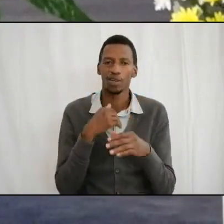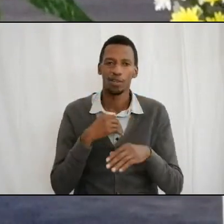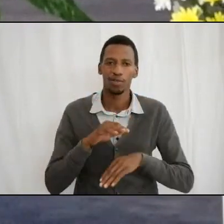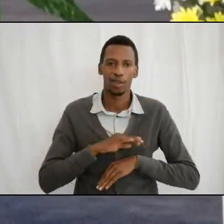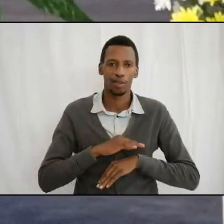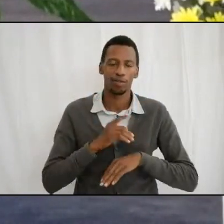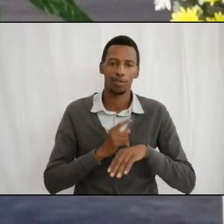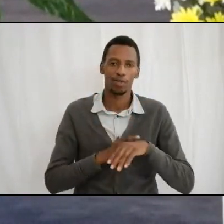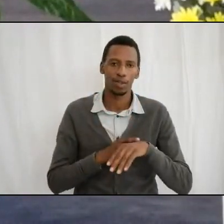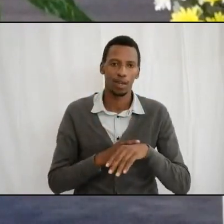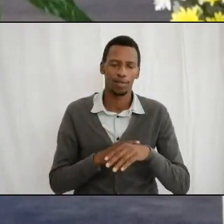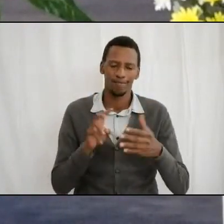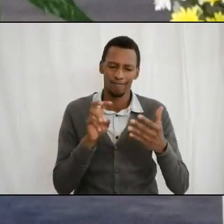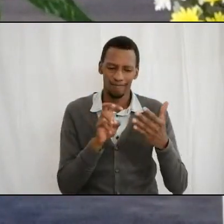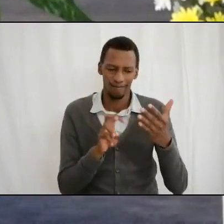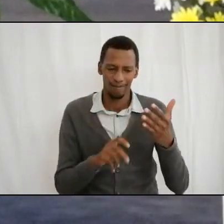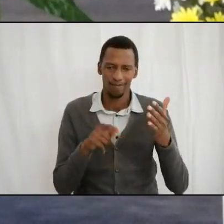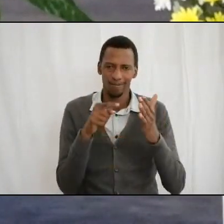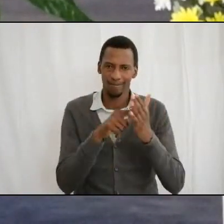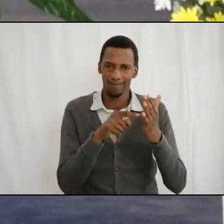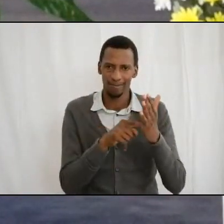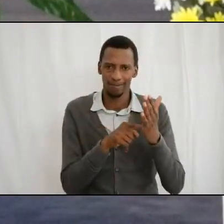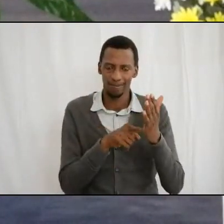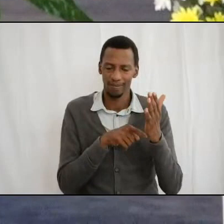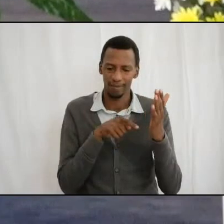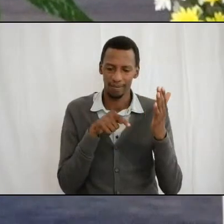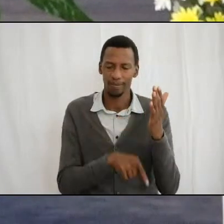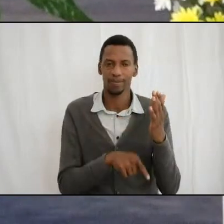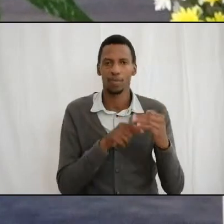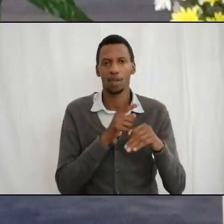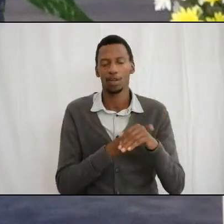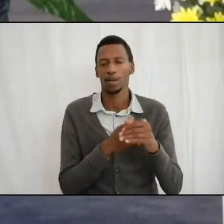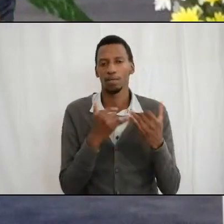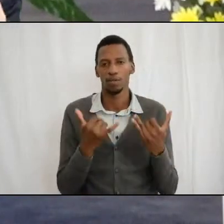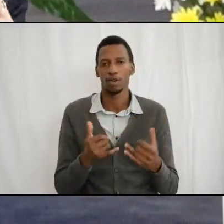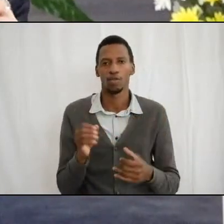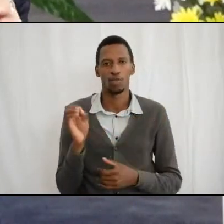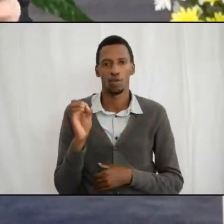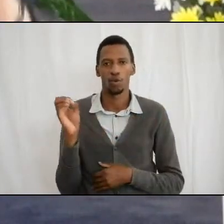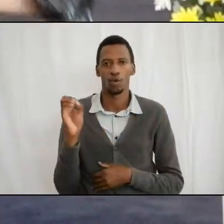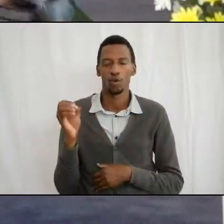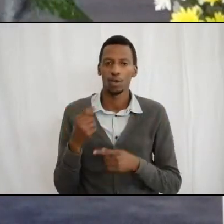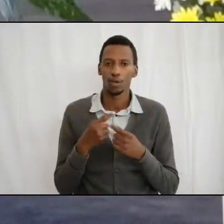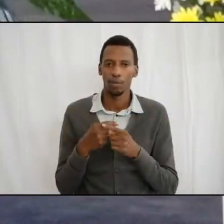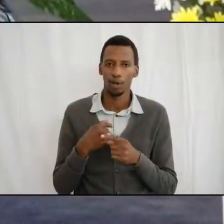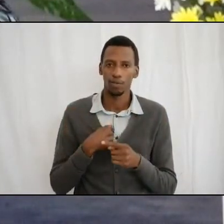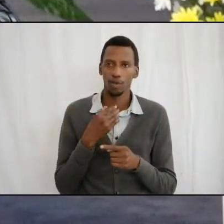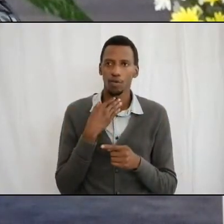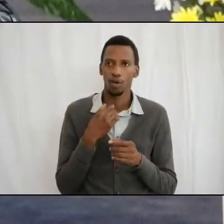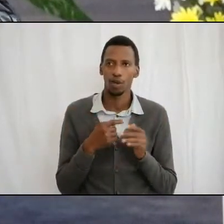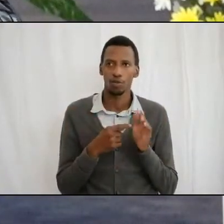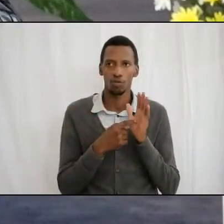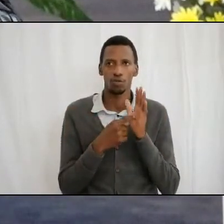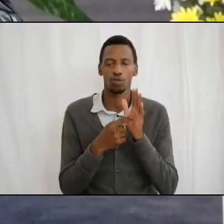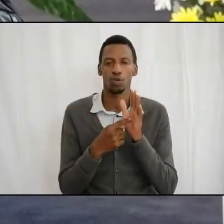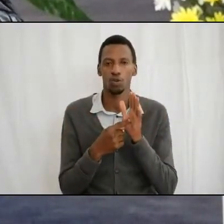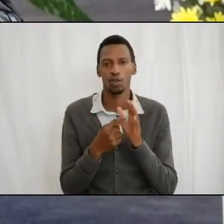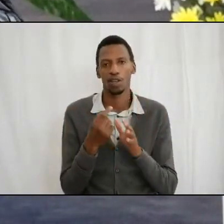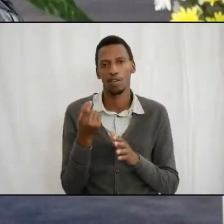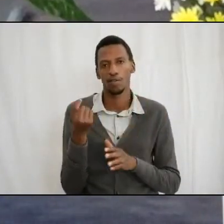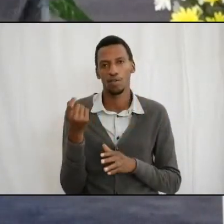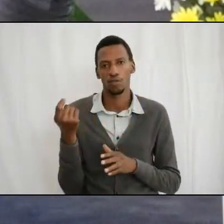into details here at this time. But I just want to point out a few